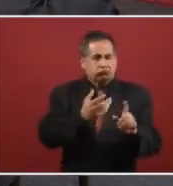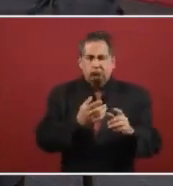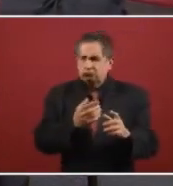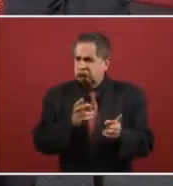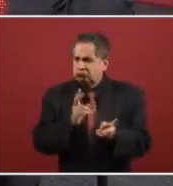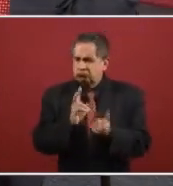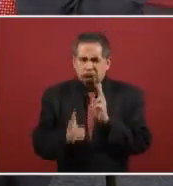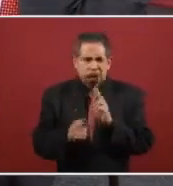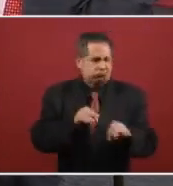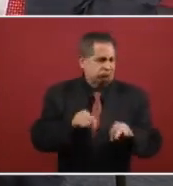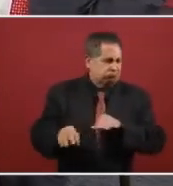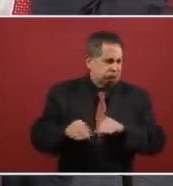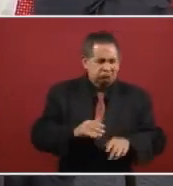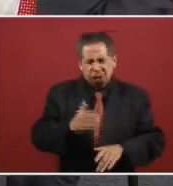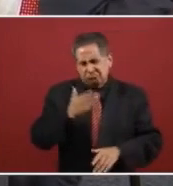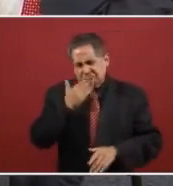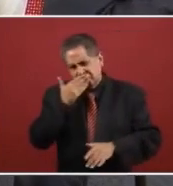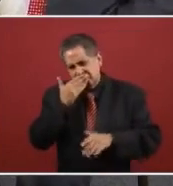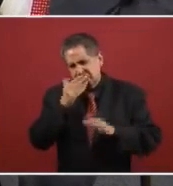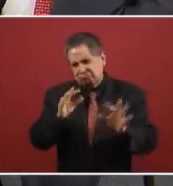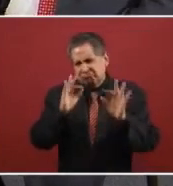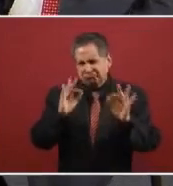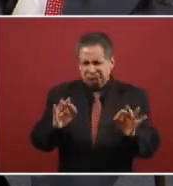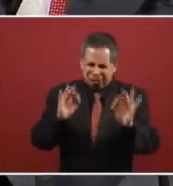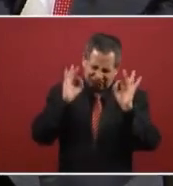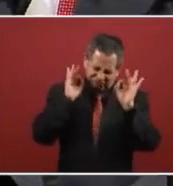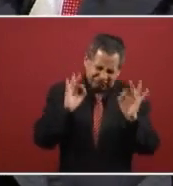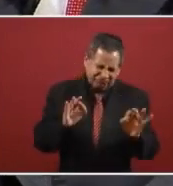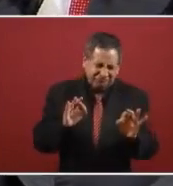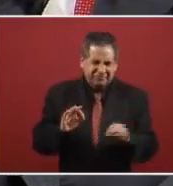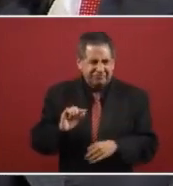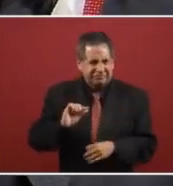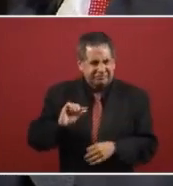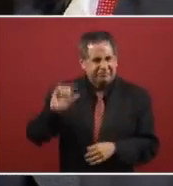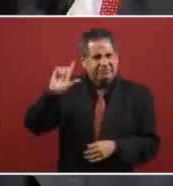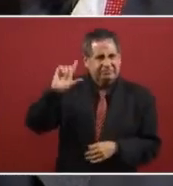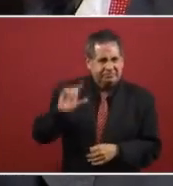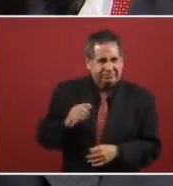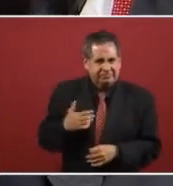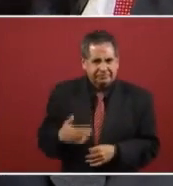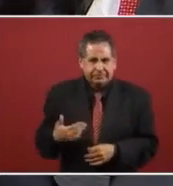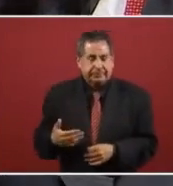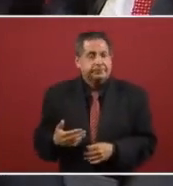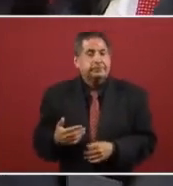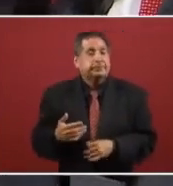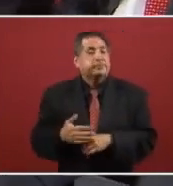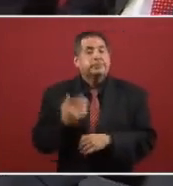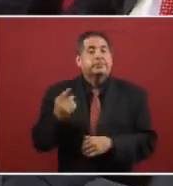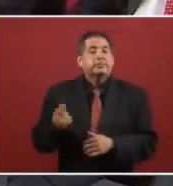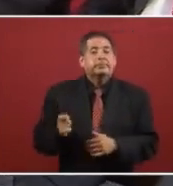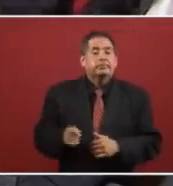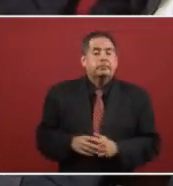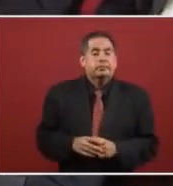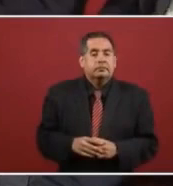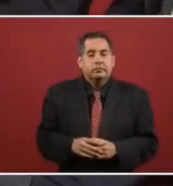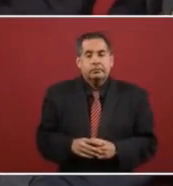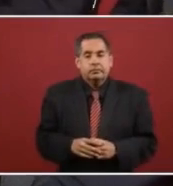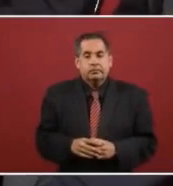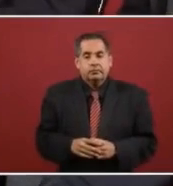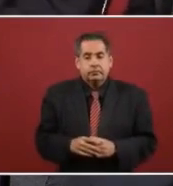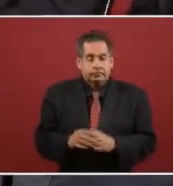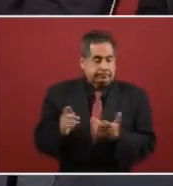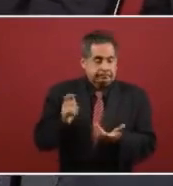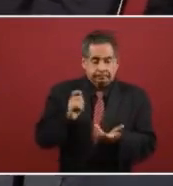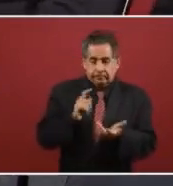excepcional exceptional de job, primera first rate, Porque si Because por